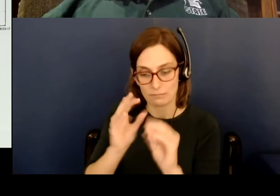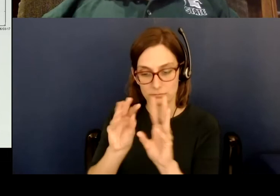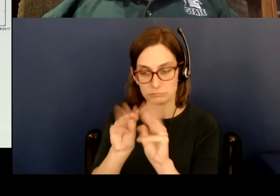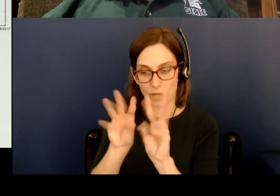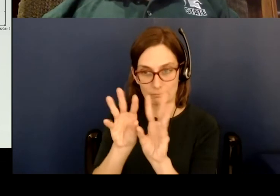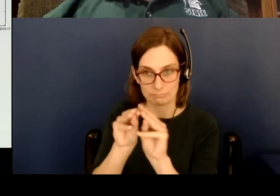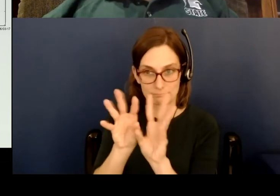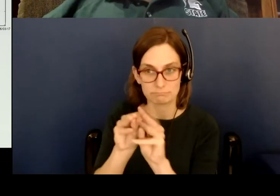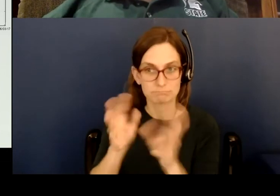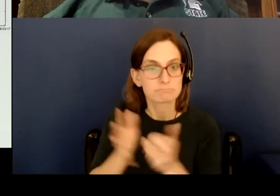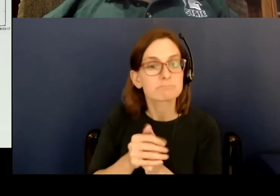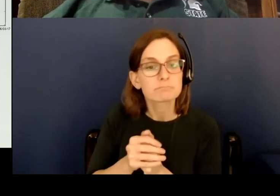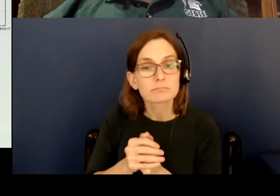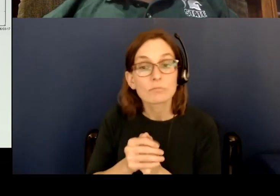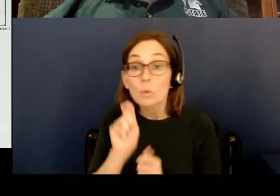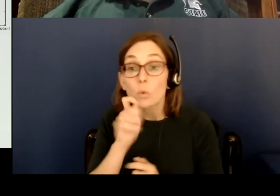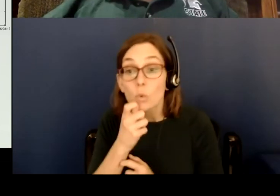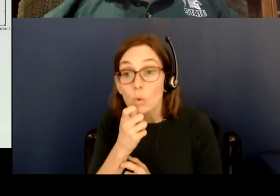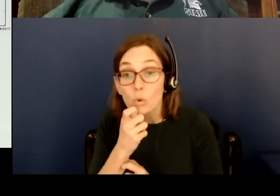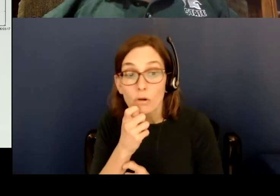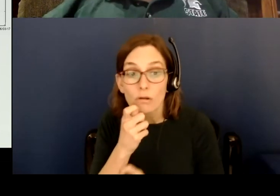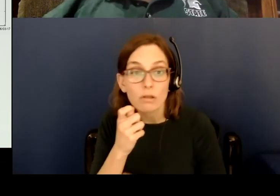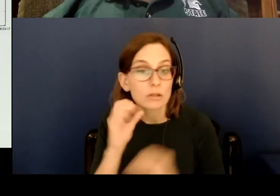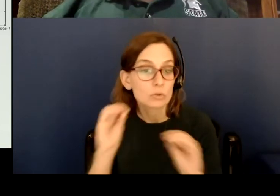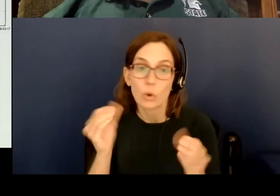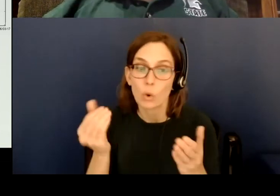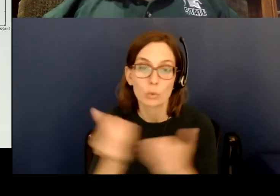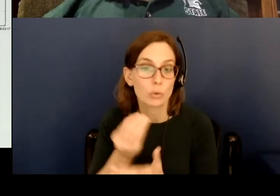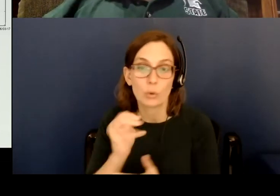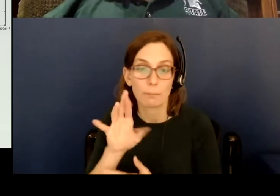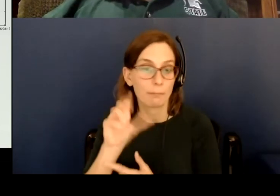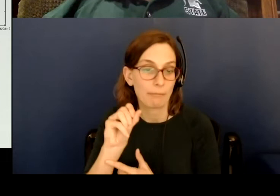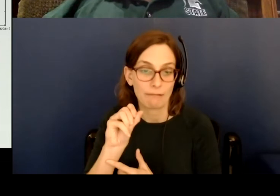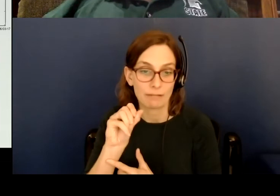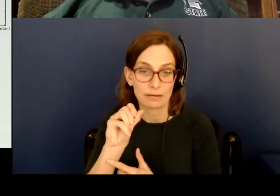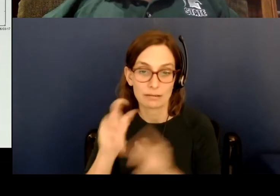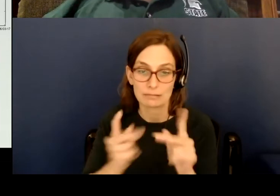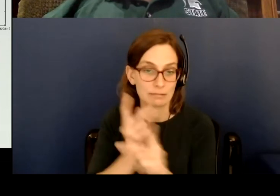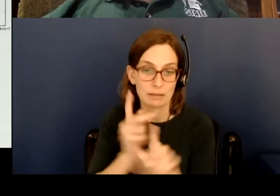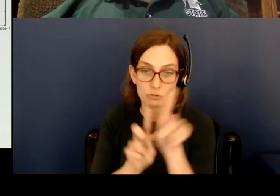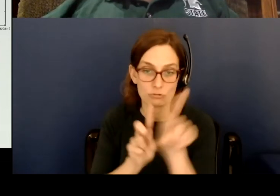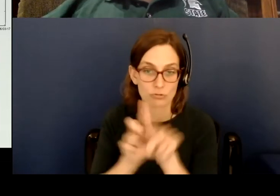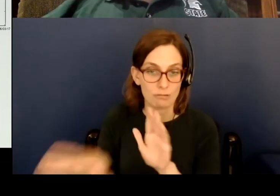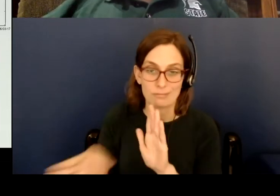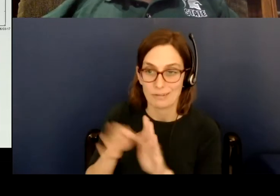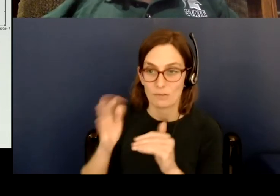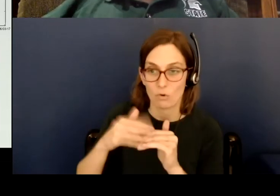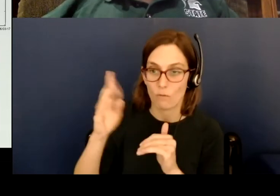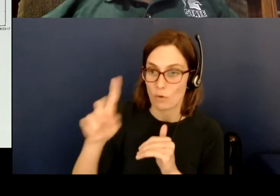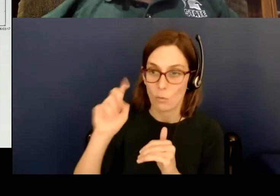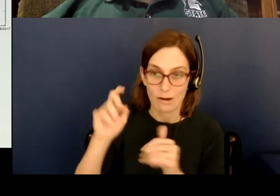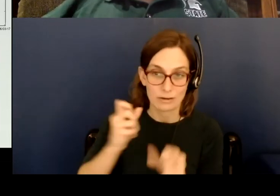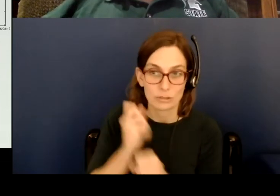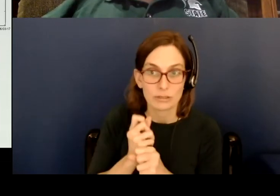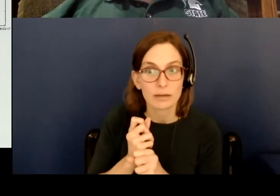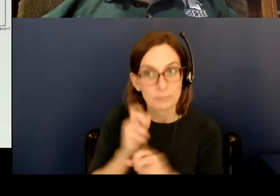what is really cool is that no new Mira variables have been discovered for over 100 years. And don't think people haven't